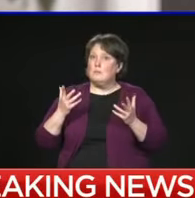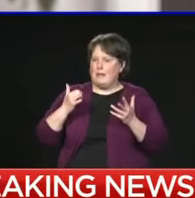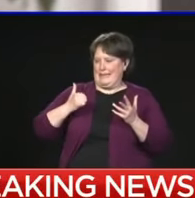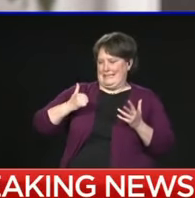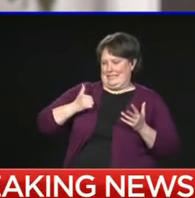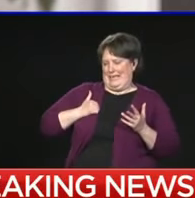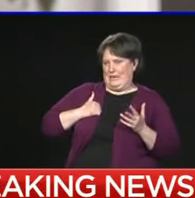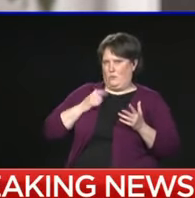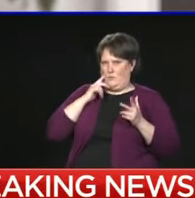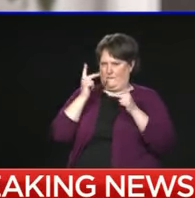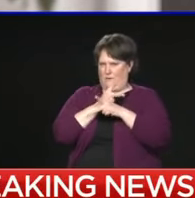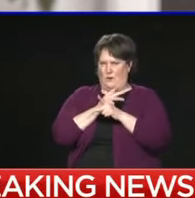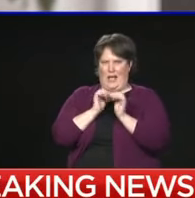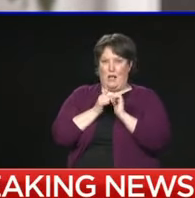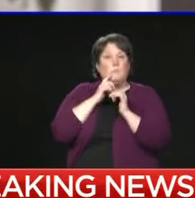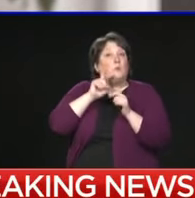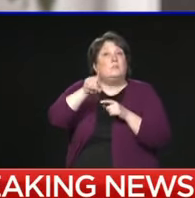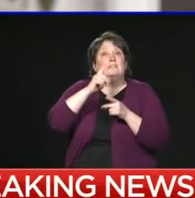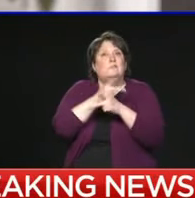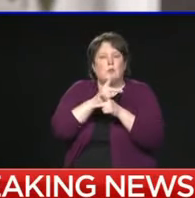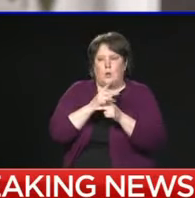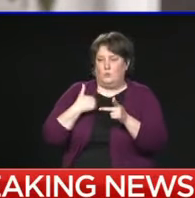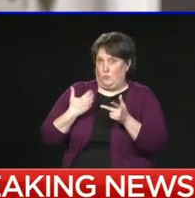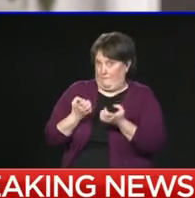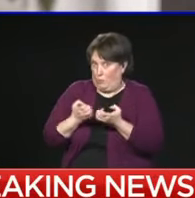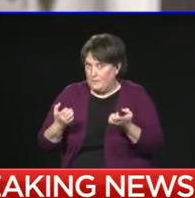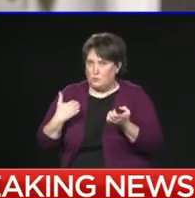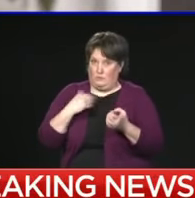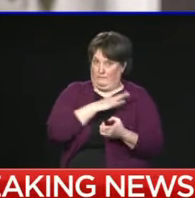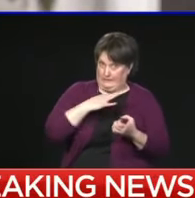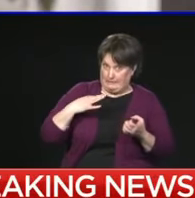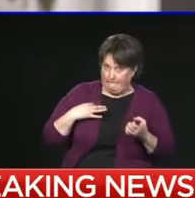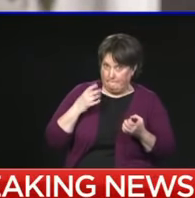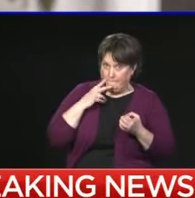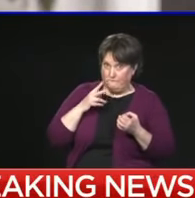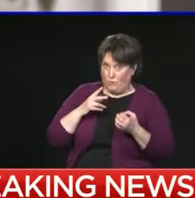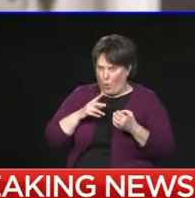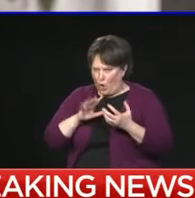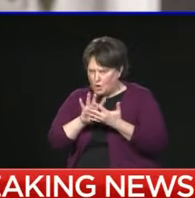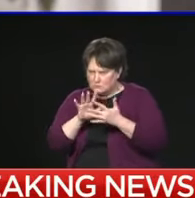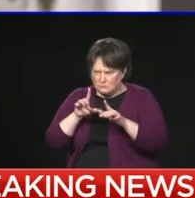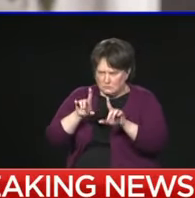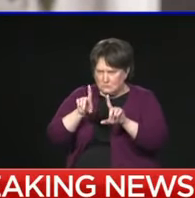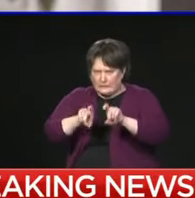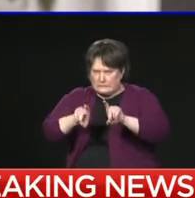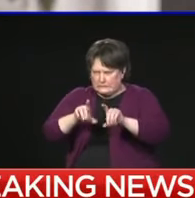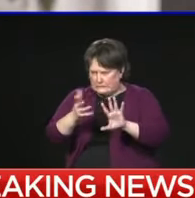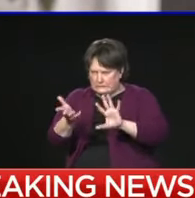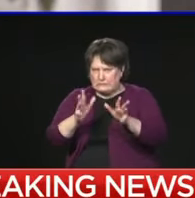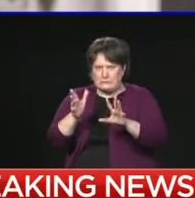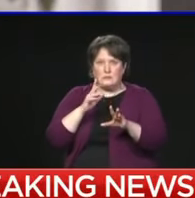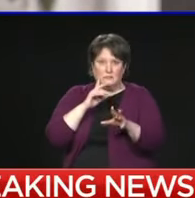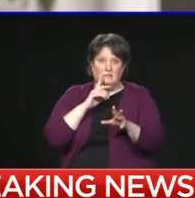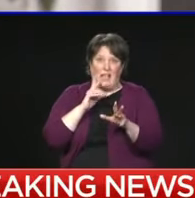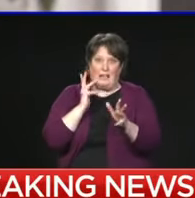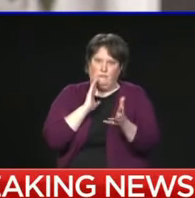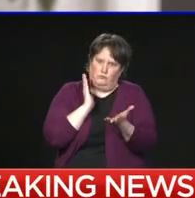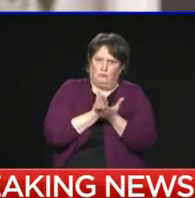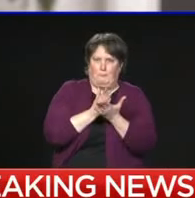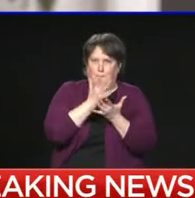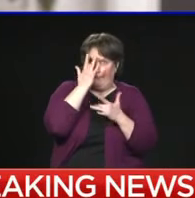we choose to deploy our resources are in the right way to actually help Canadians and actually arrest the spread of